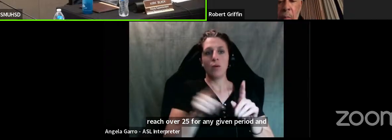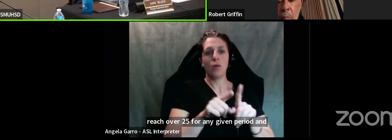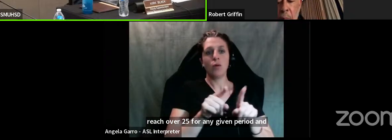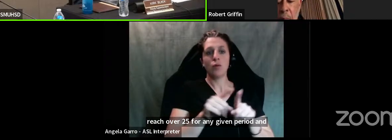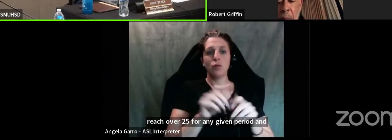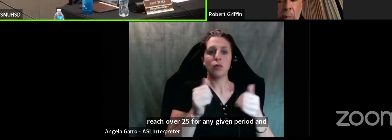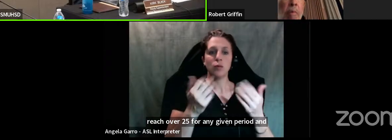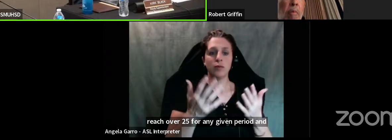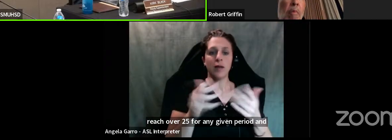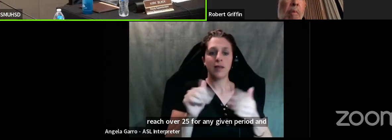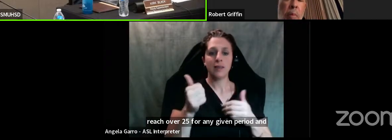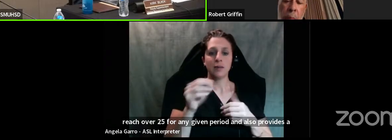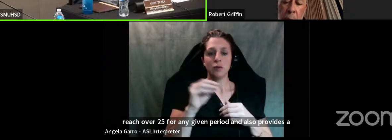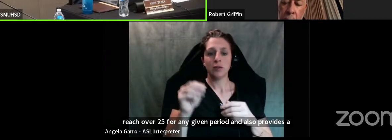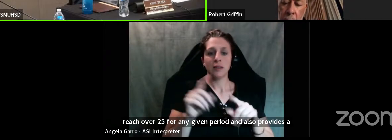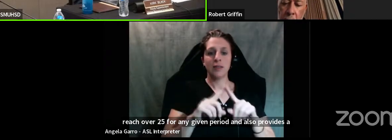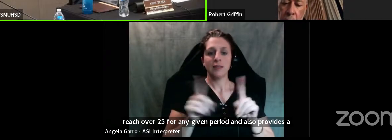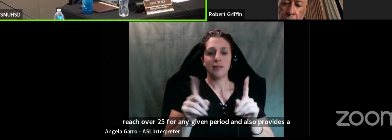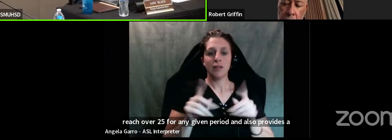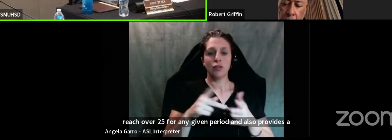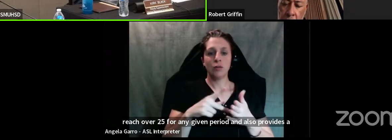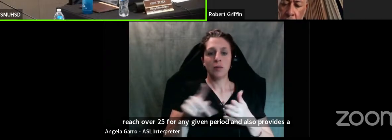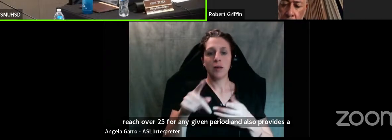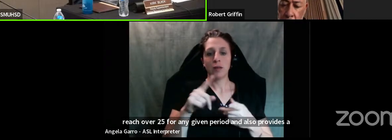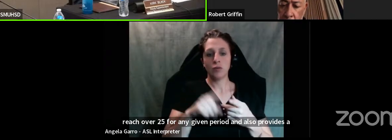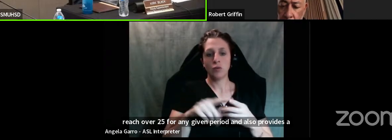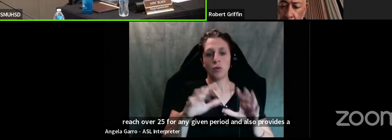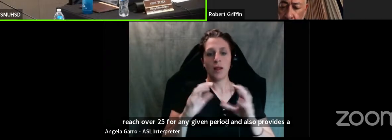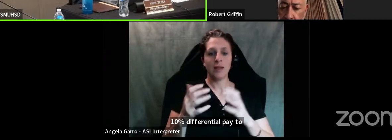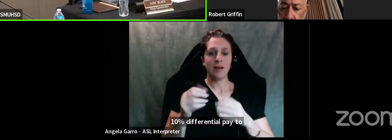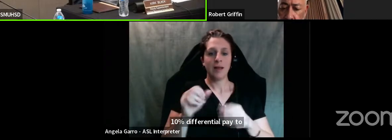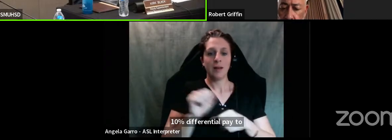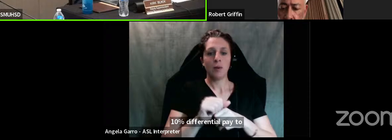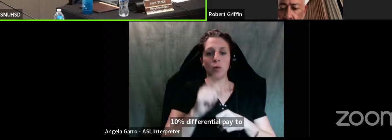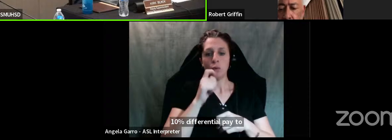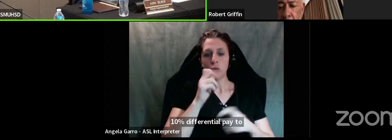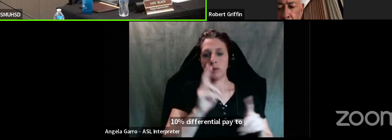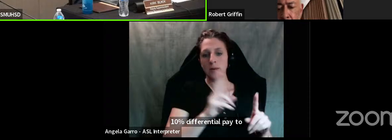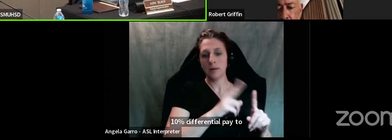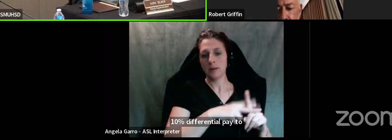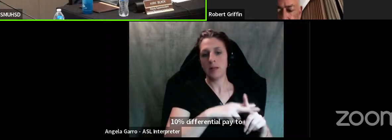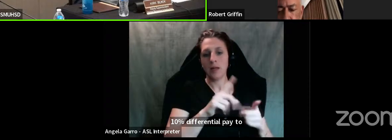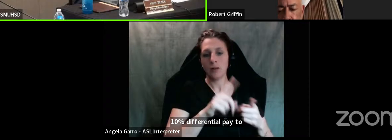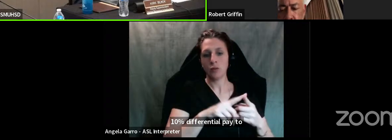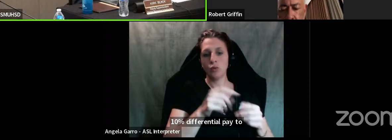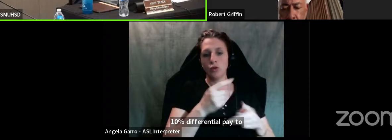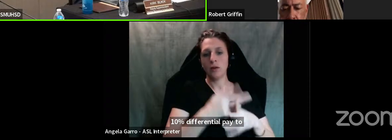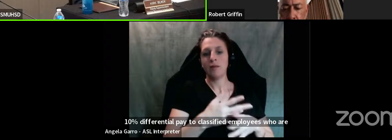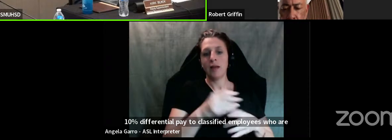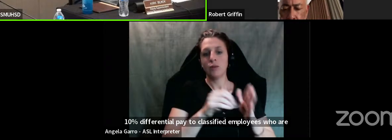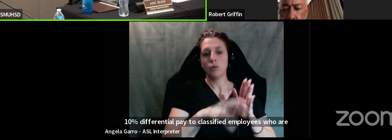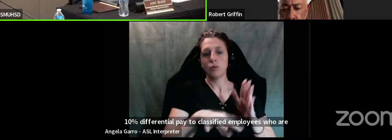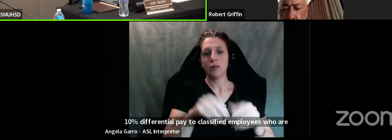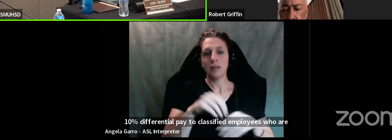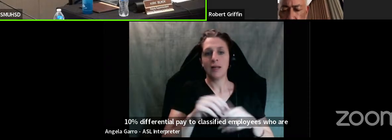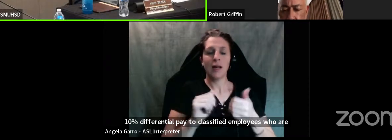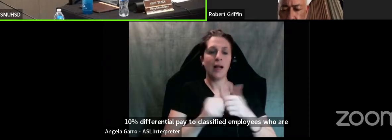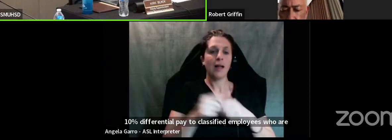10% differential pay to classified employees who are assigned to supervise students in the athletic PE